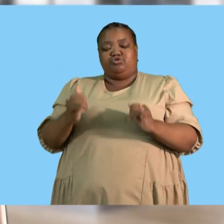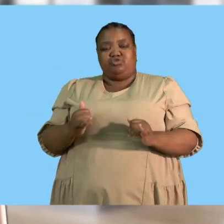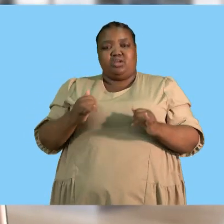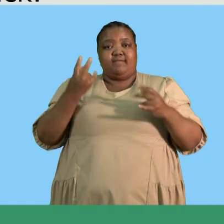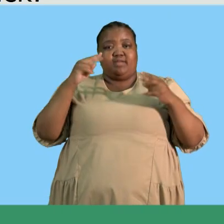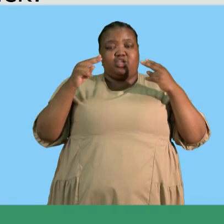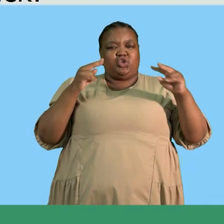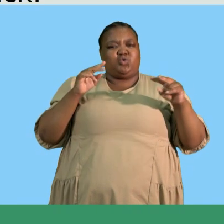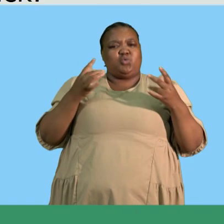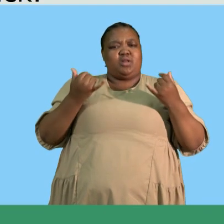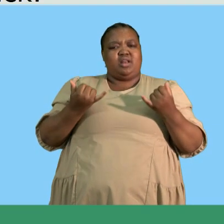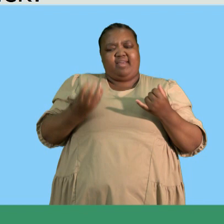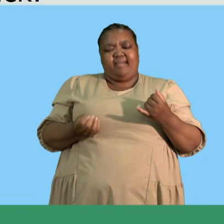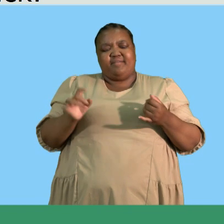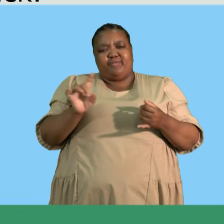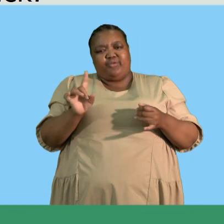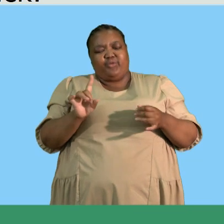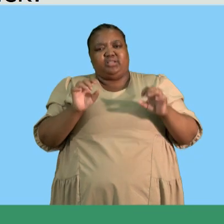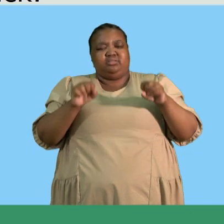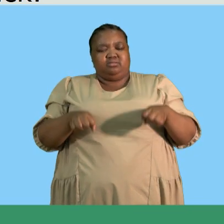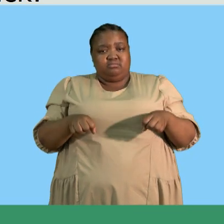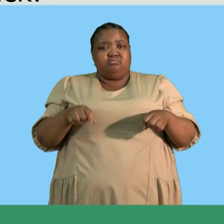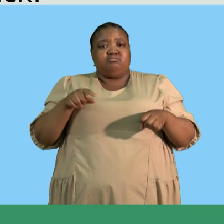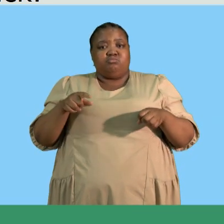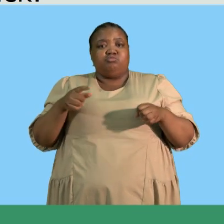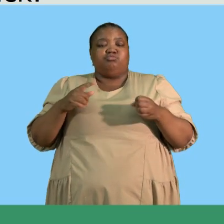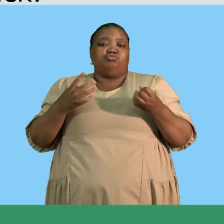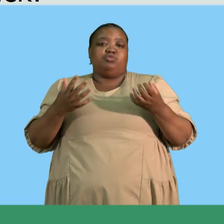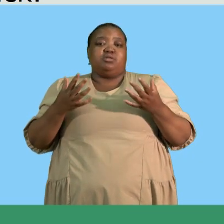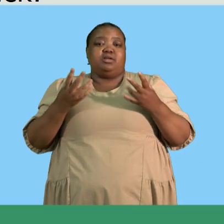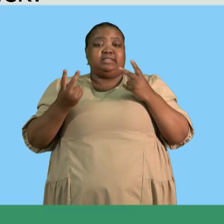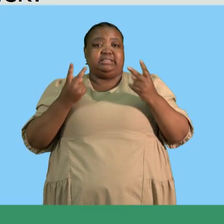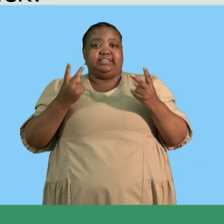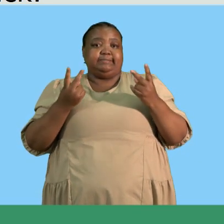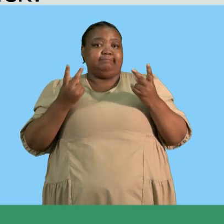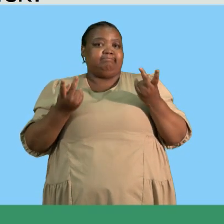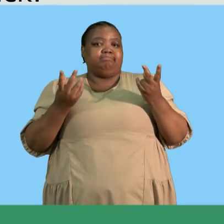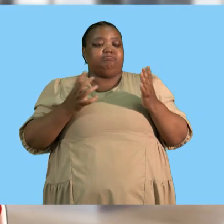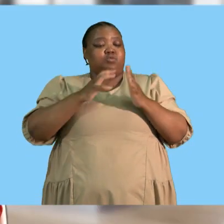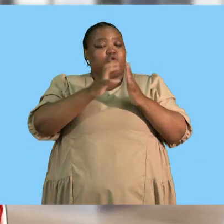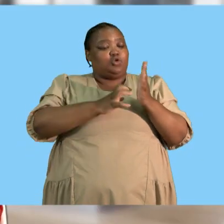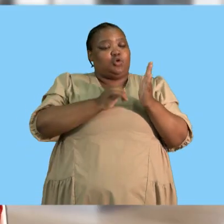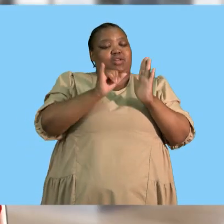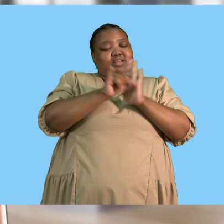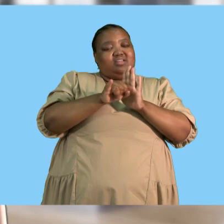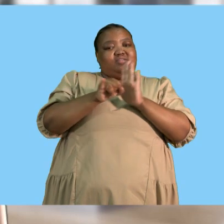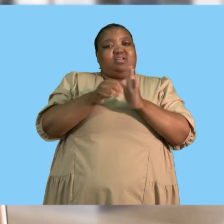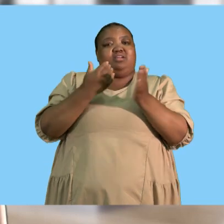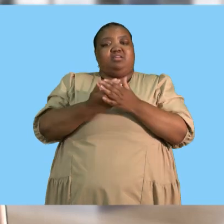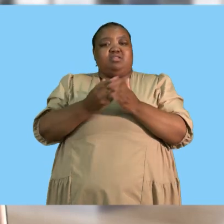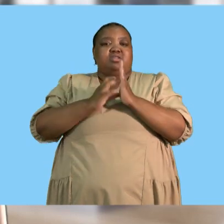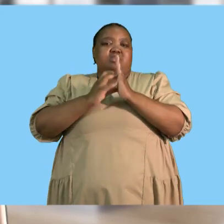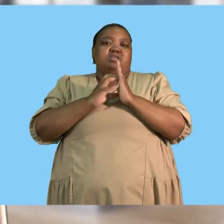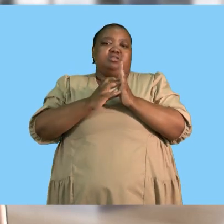check what are the different visual aids that we have. This will then make it easy for you to see it in a scenario.